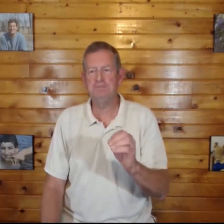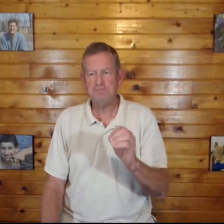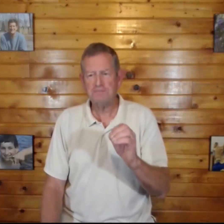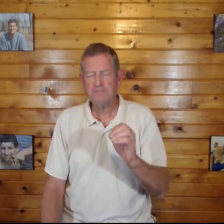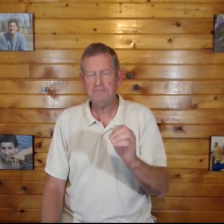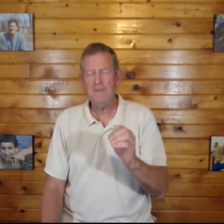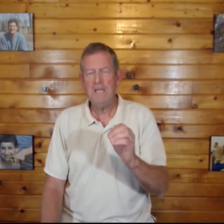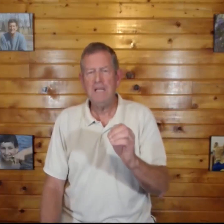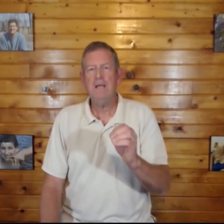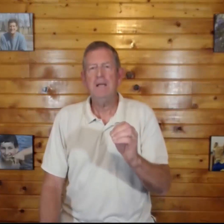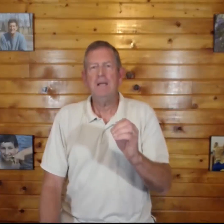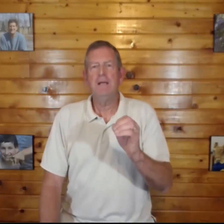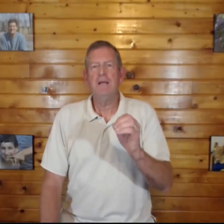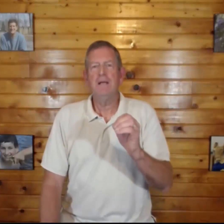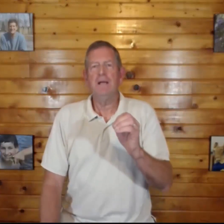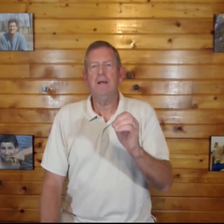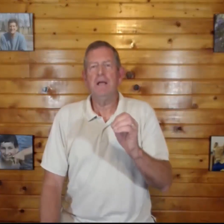tell you.